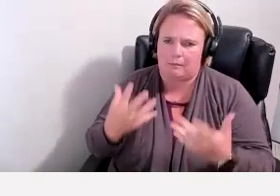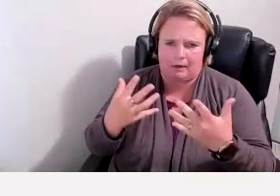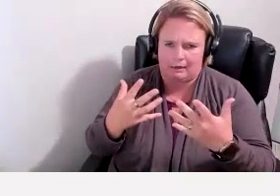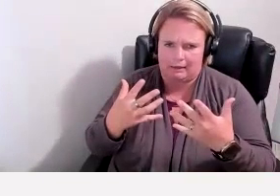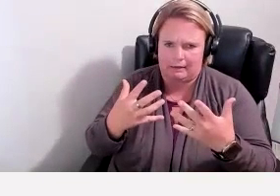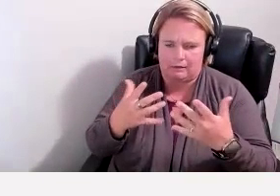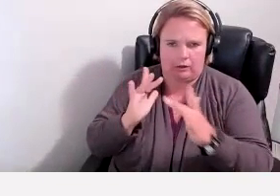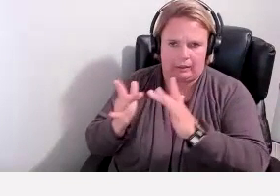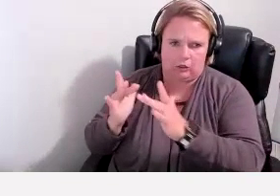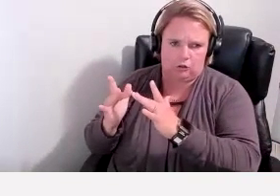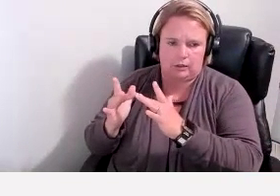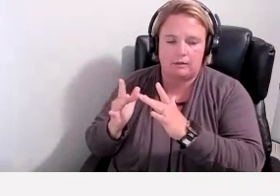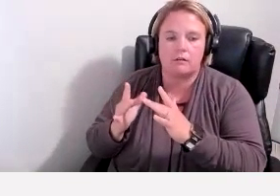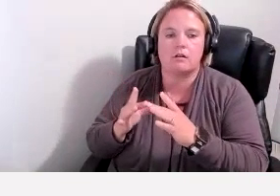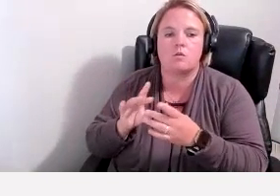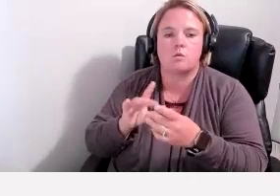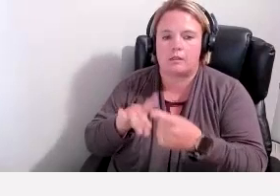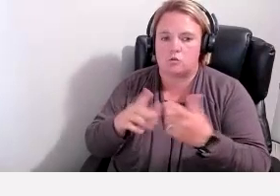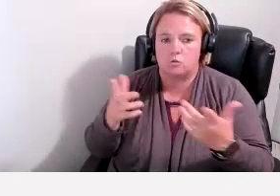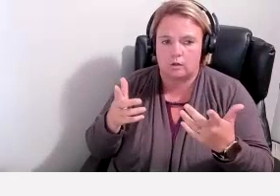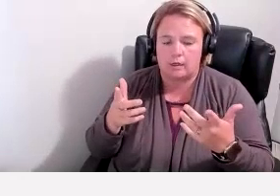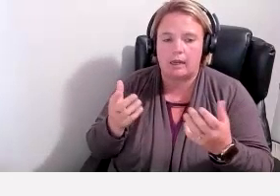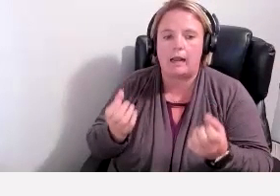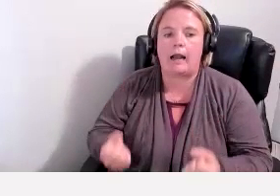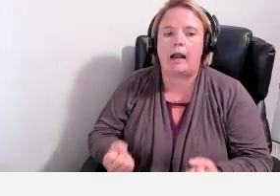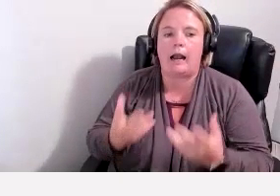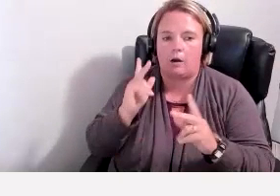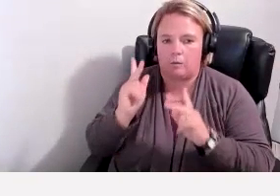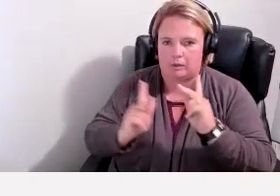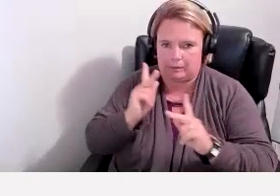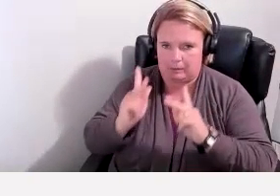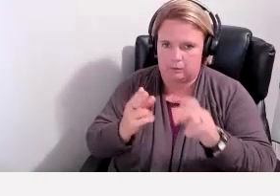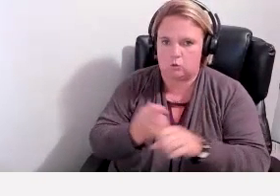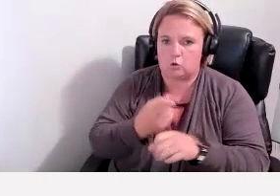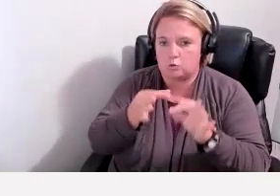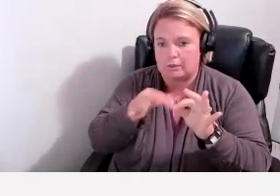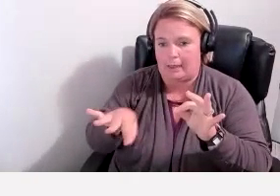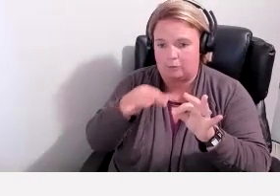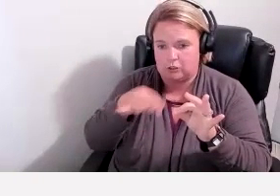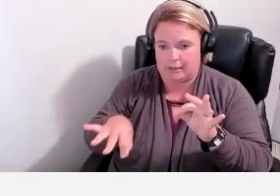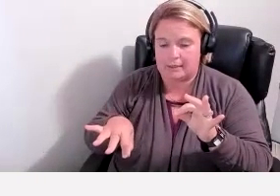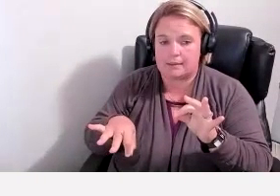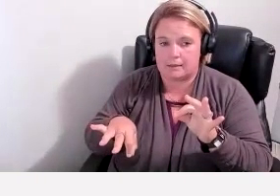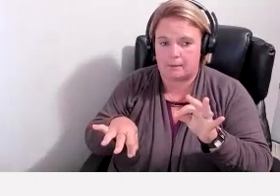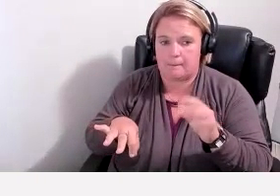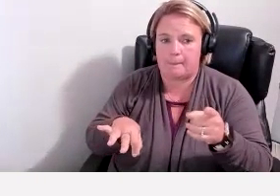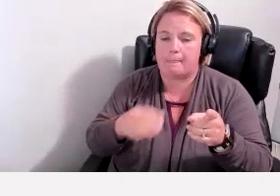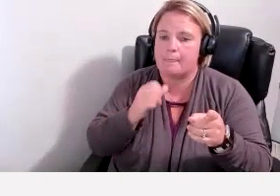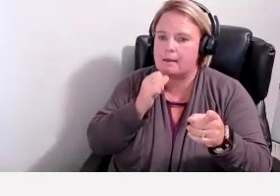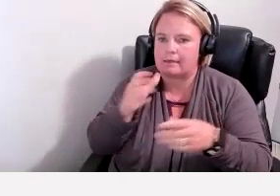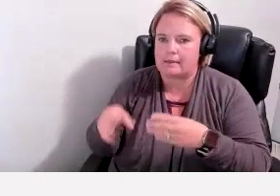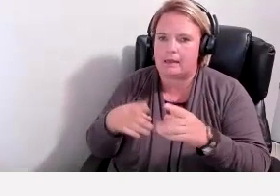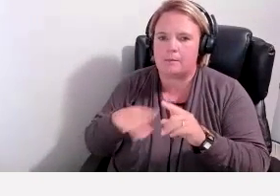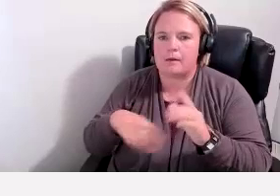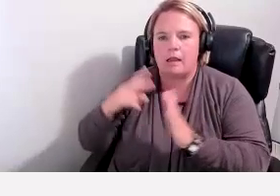the internet about how many people use captions. I didn't put it on here, but I read